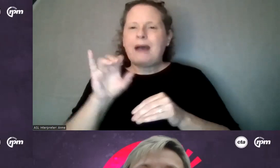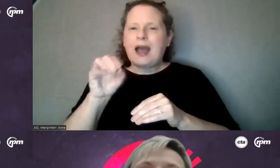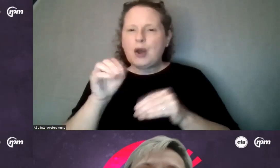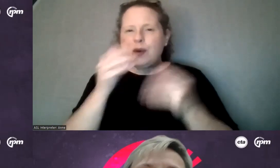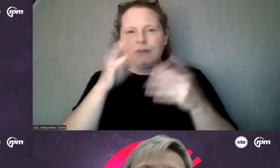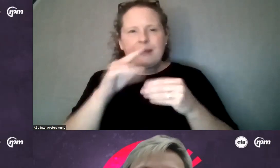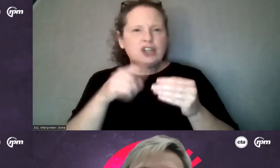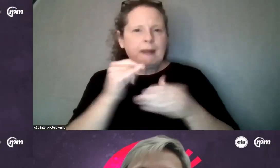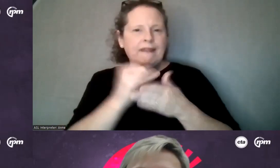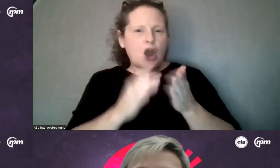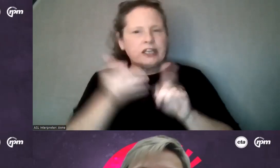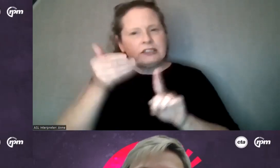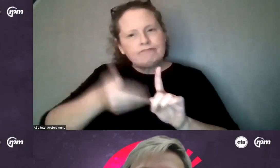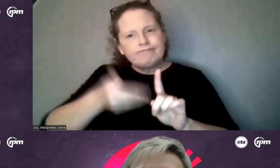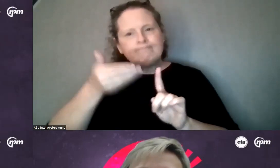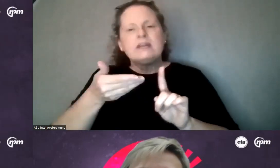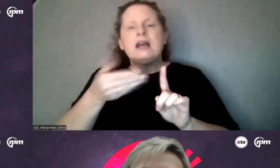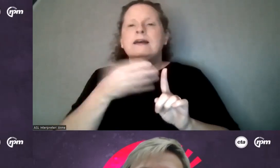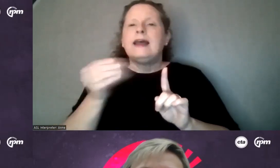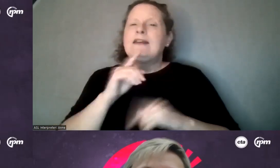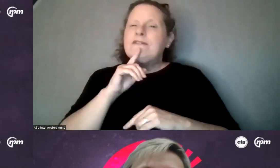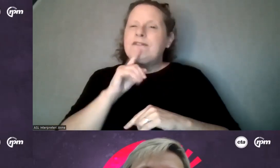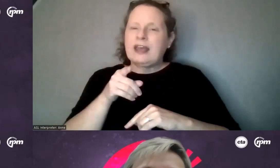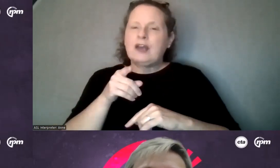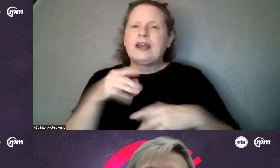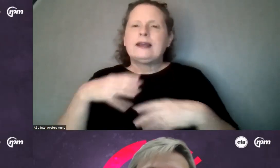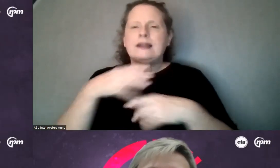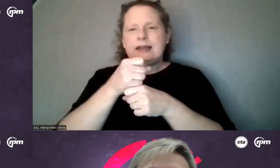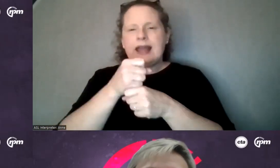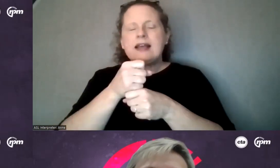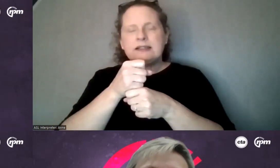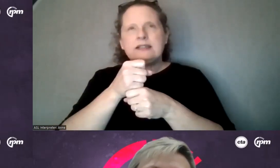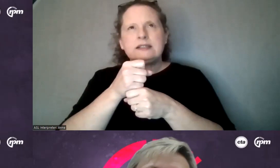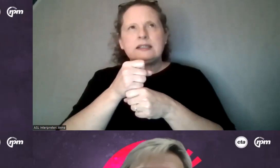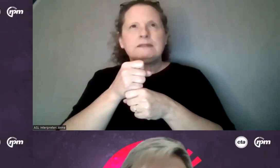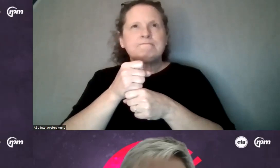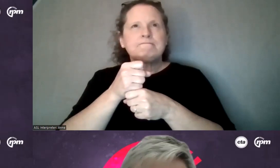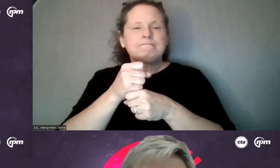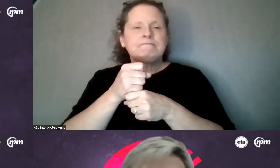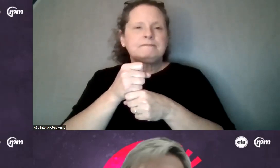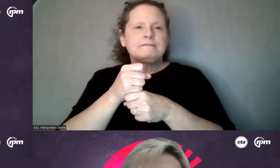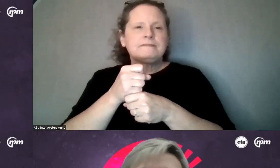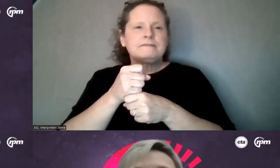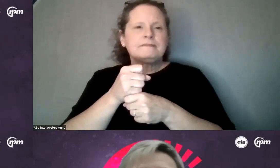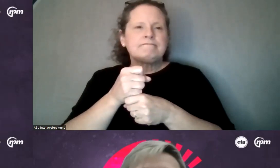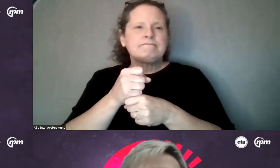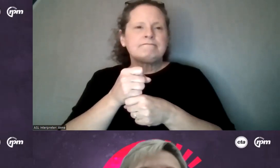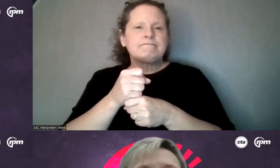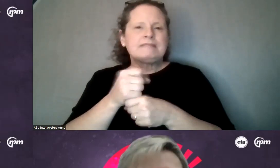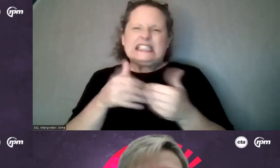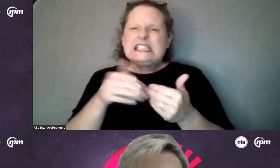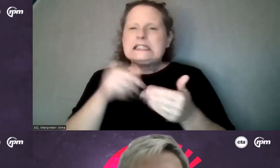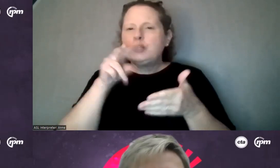then a very condensed and sort of easy to